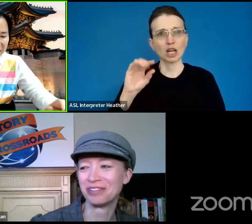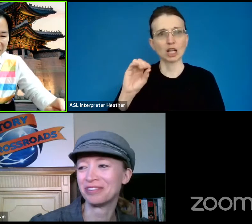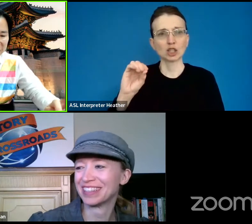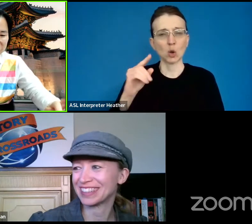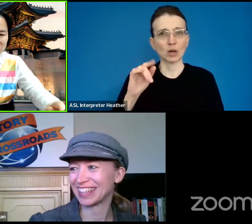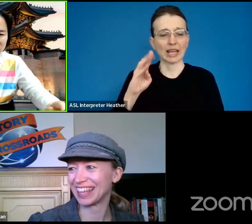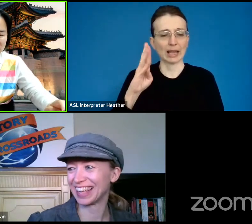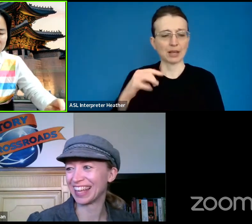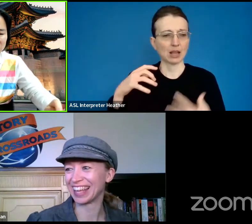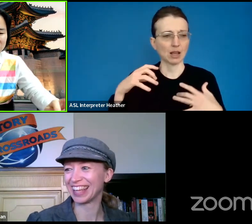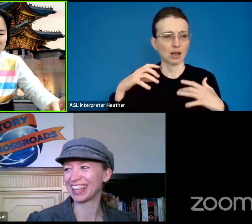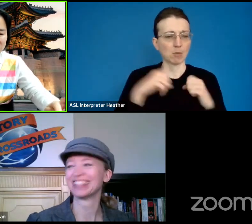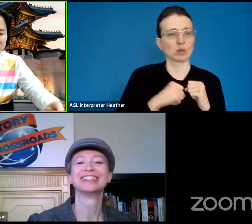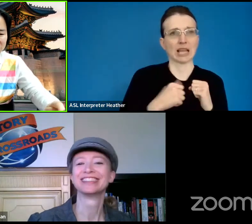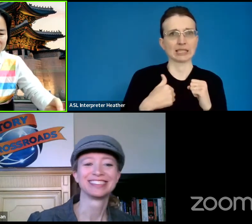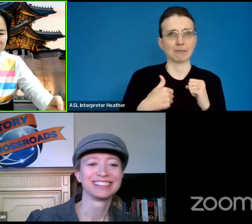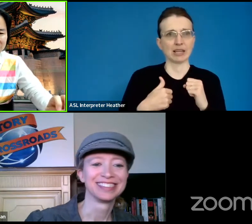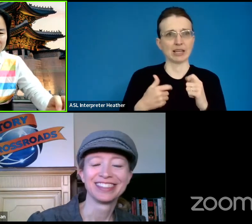Yeah.